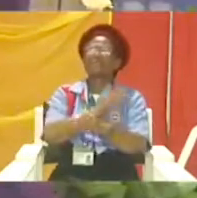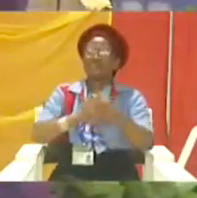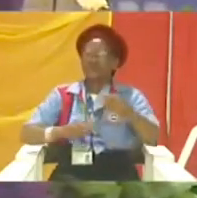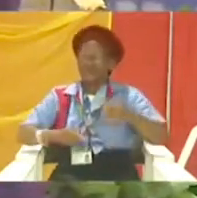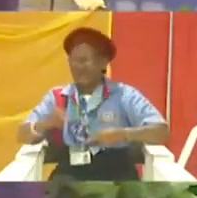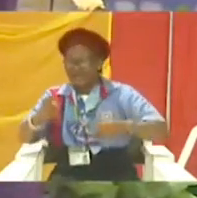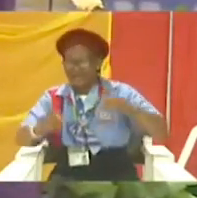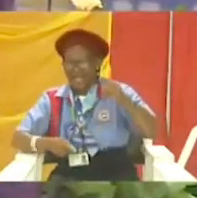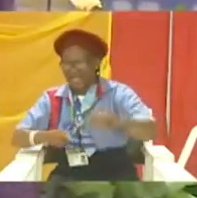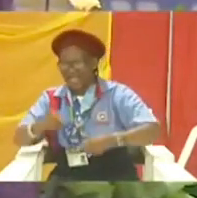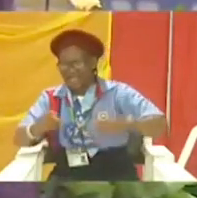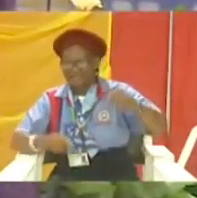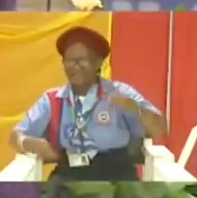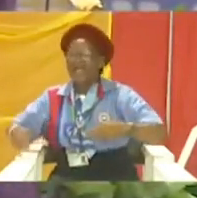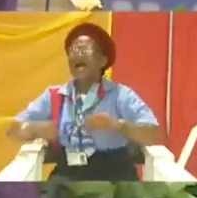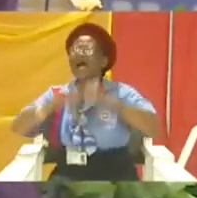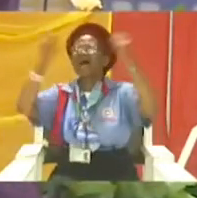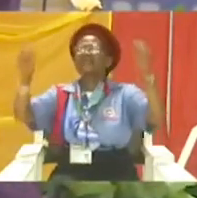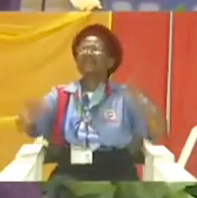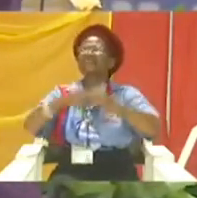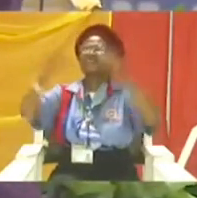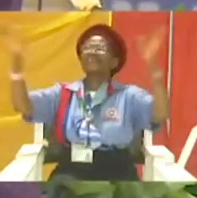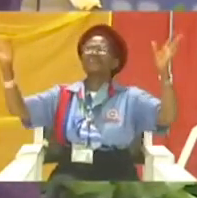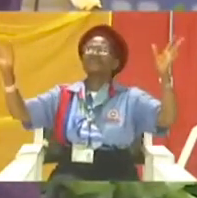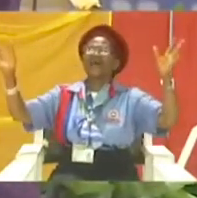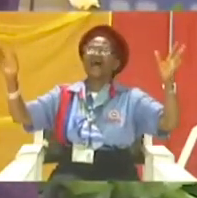omnipotent reigner.